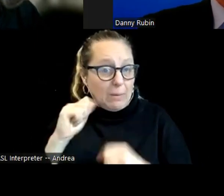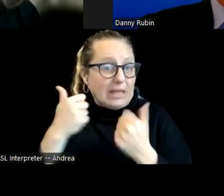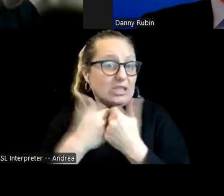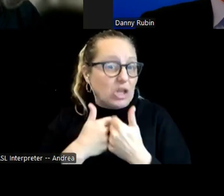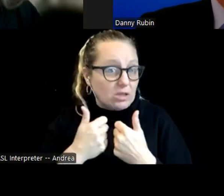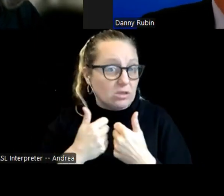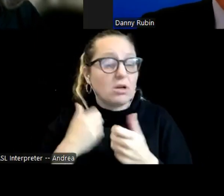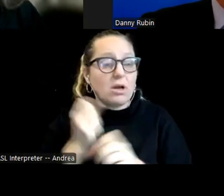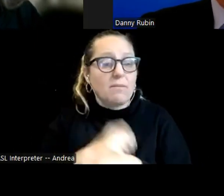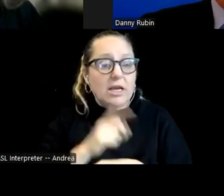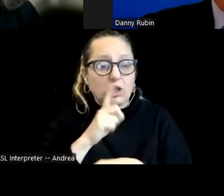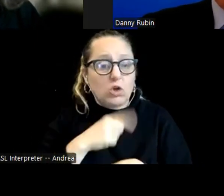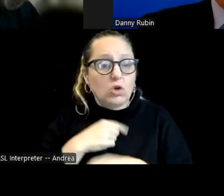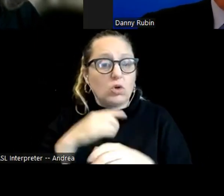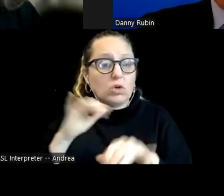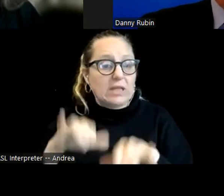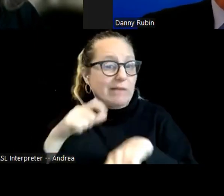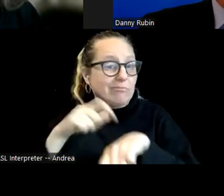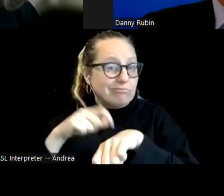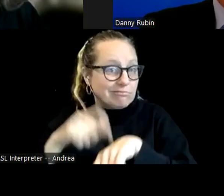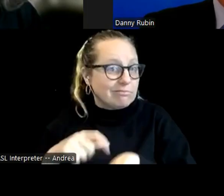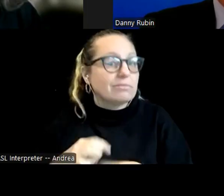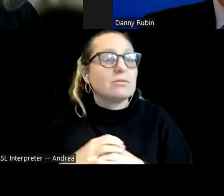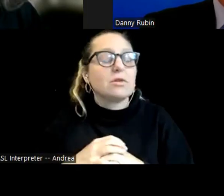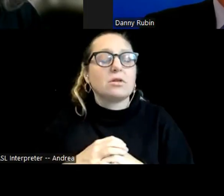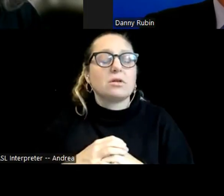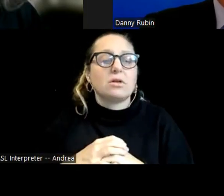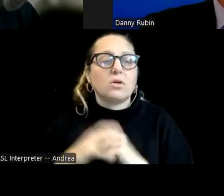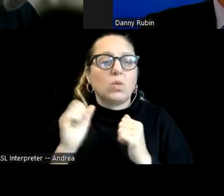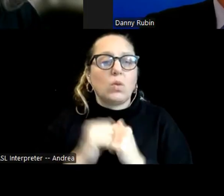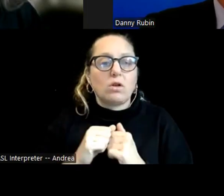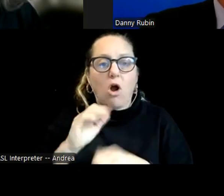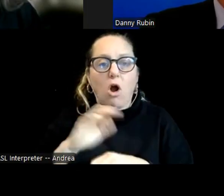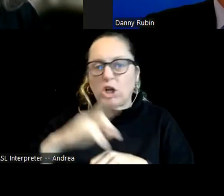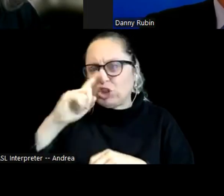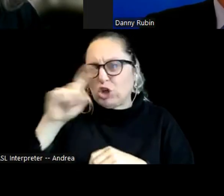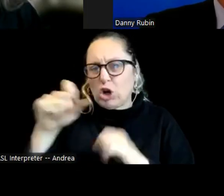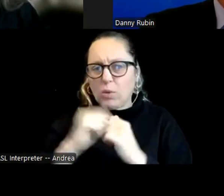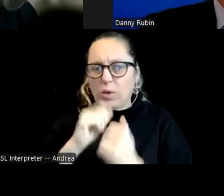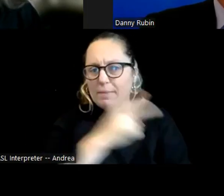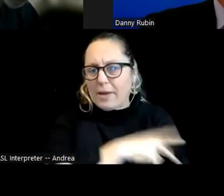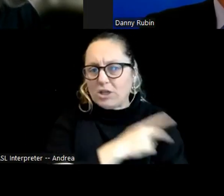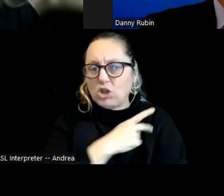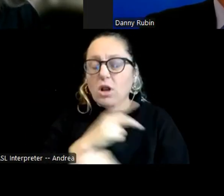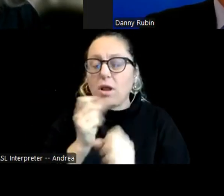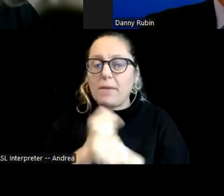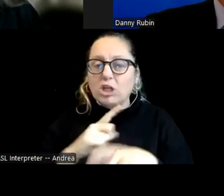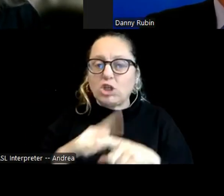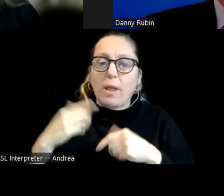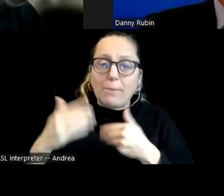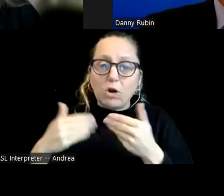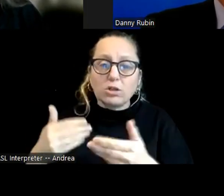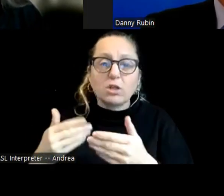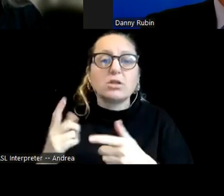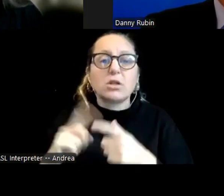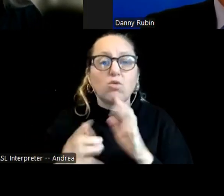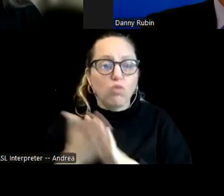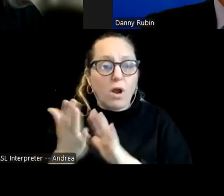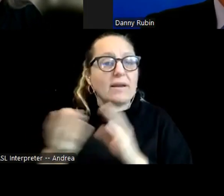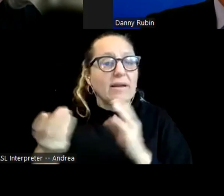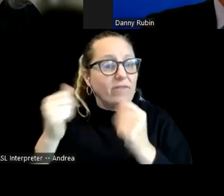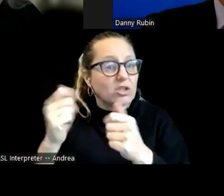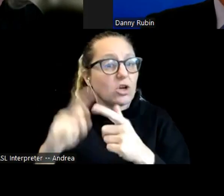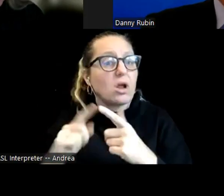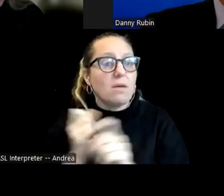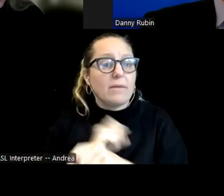making sure that you're staying on target with your patients, making sure that the procedures are running efficiently, making sure that you have everything that you need to